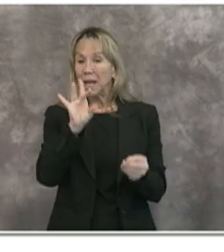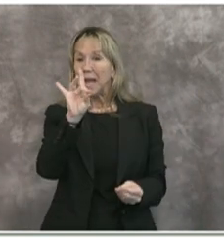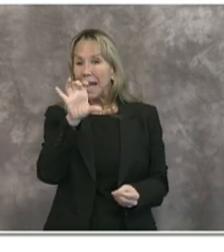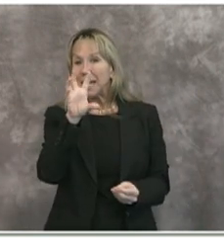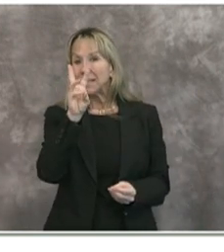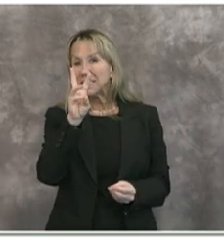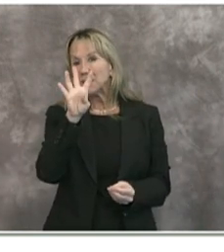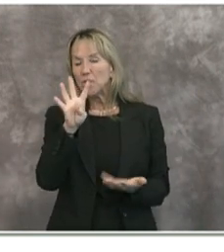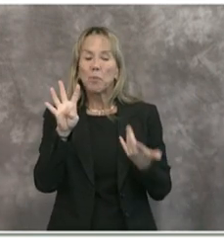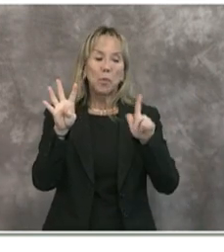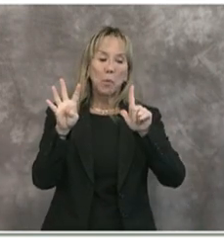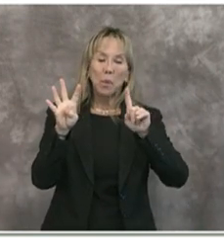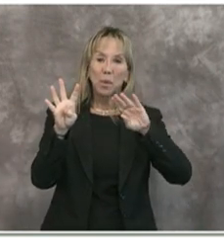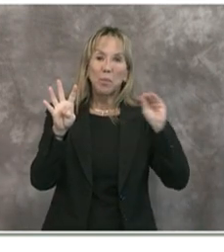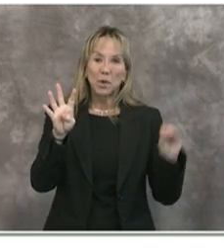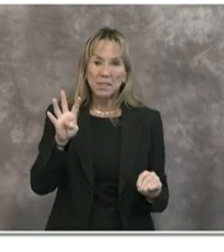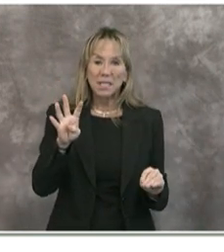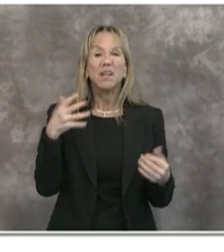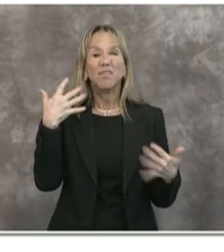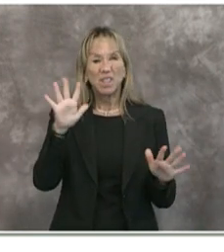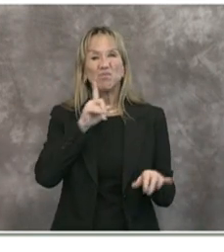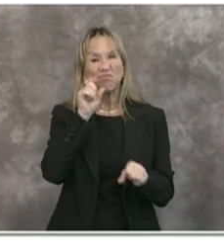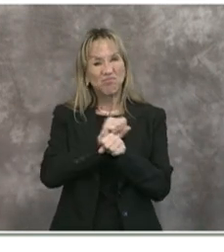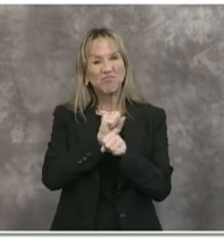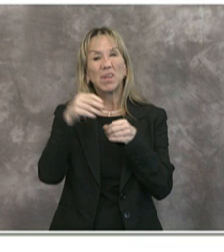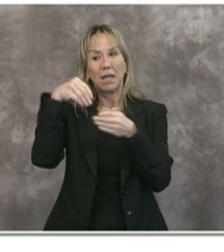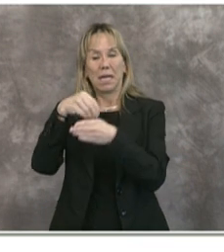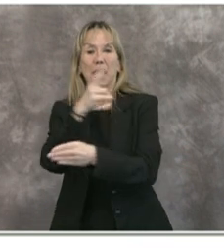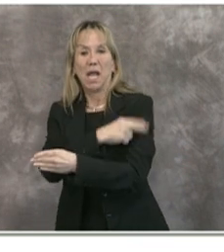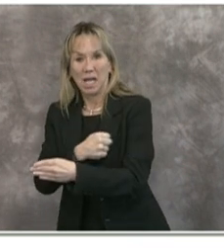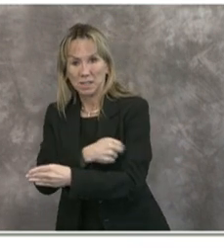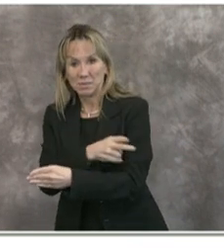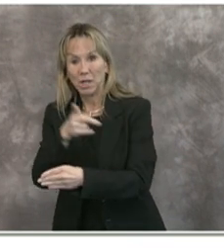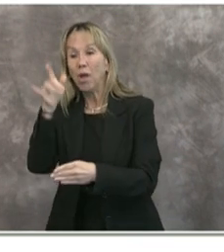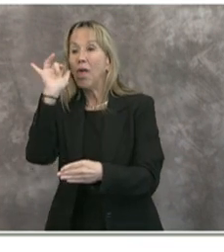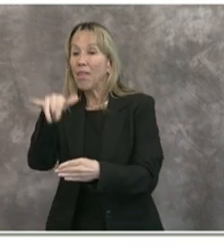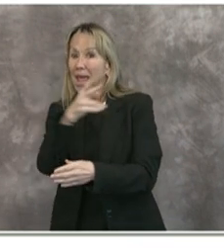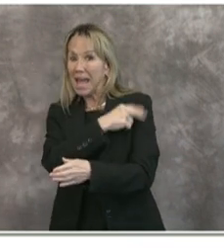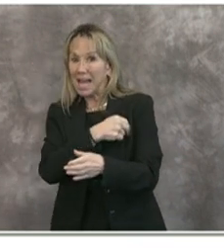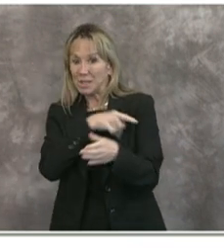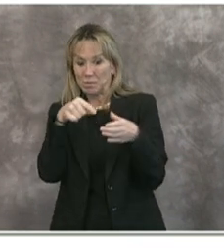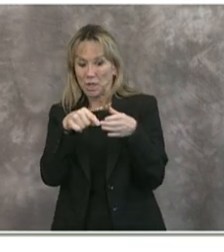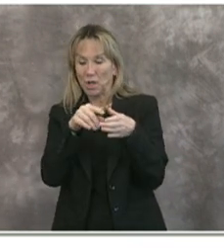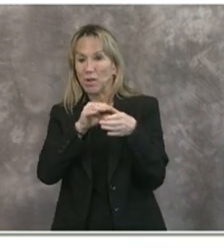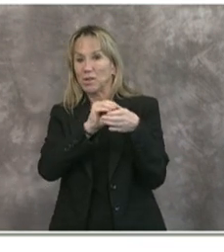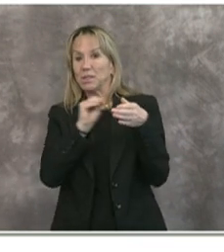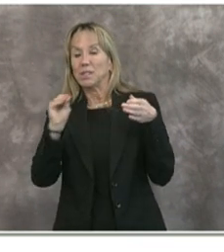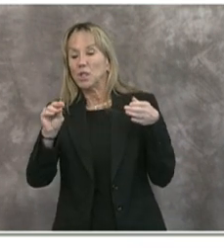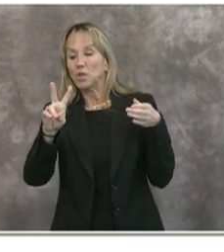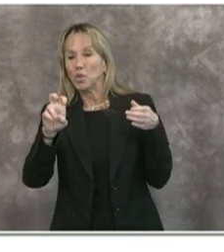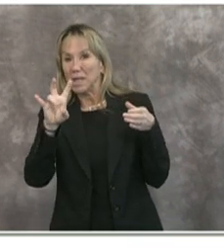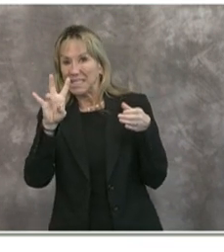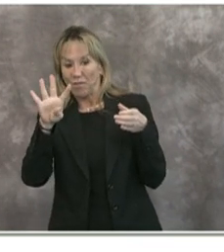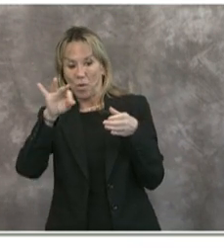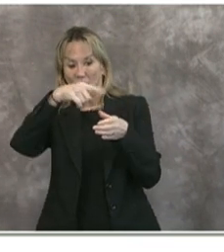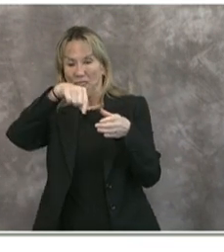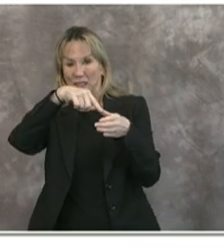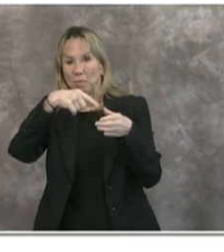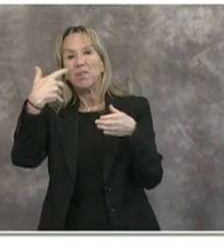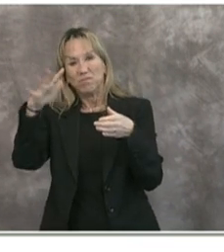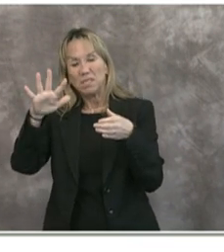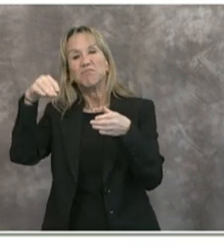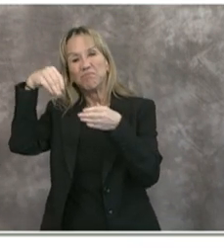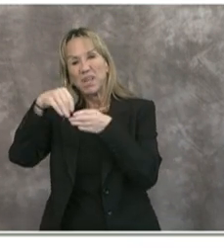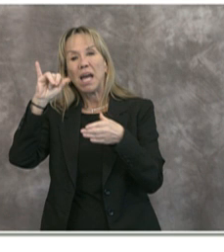864, 21% of the cases have been hospitalized, which includes 274 individuals that have been